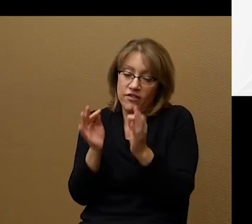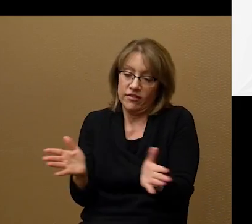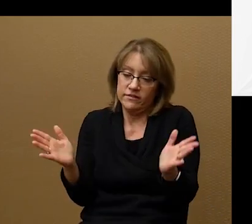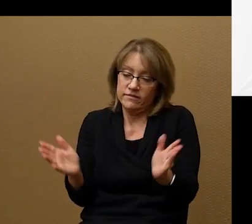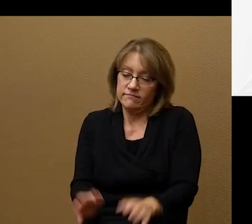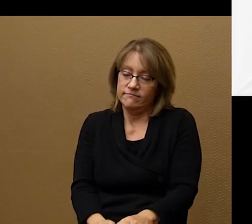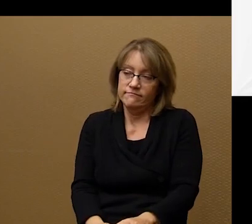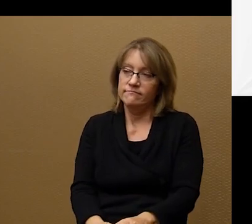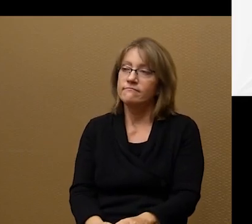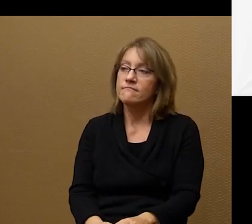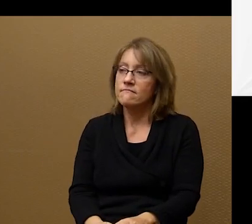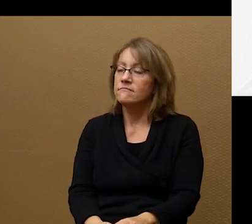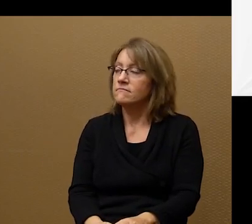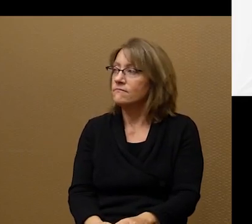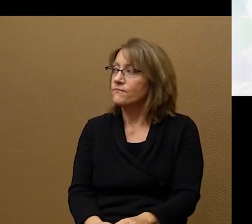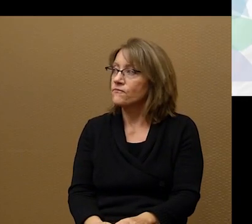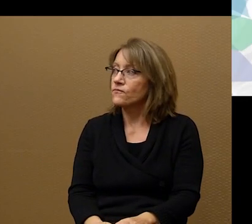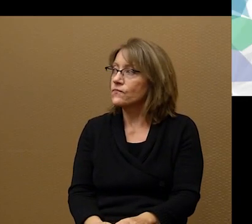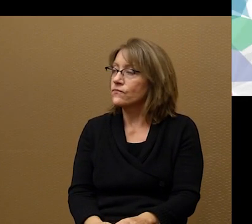learn.